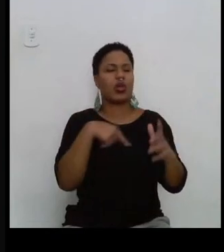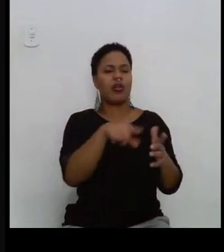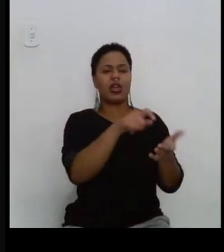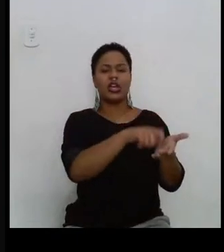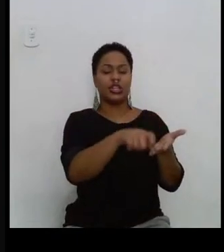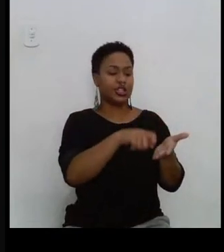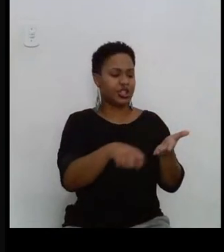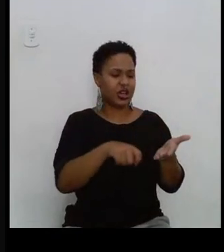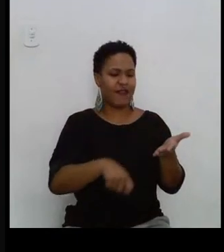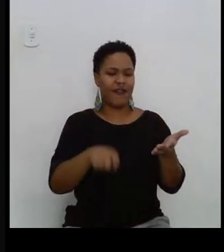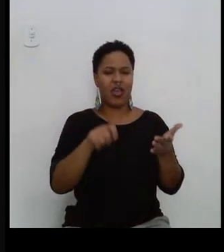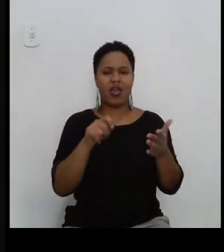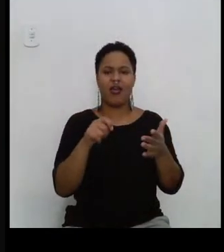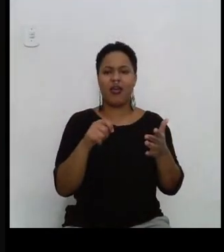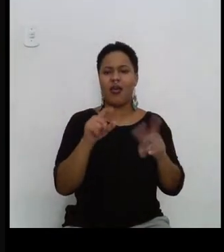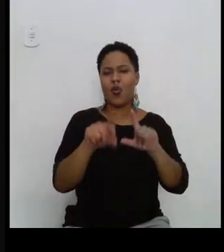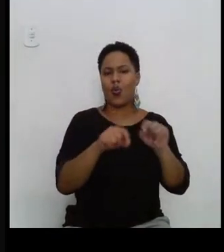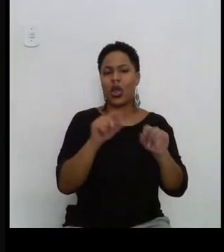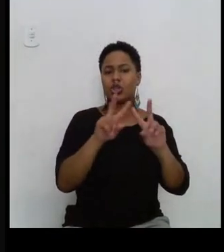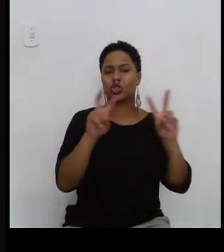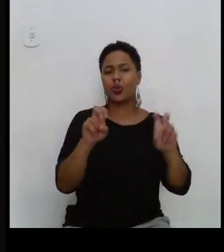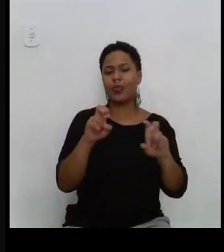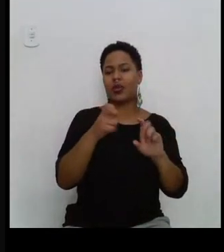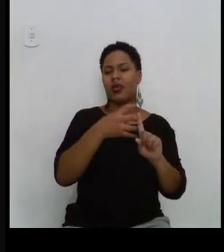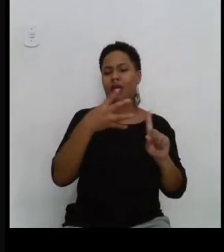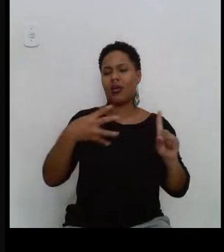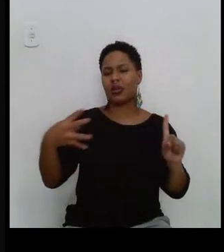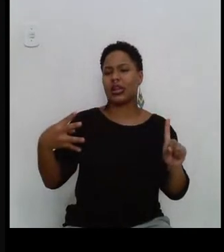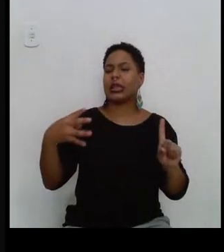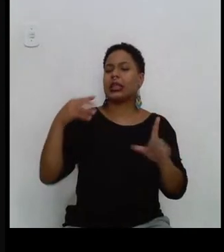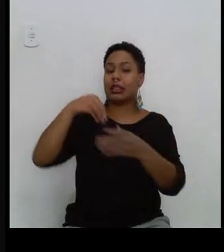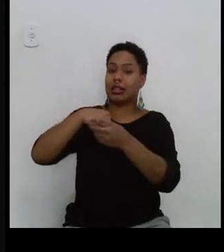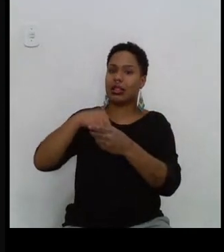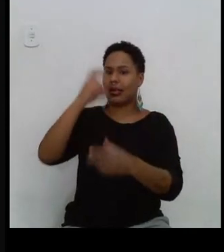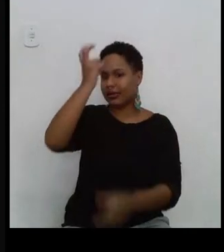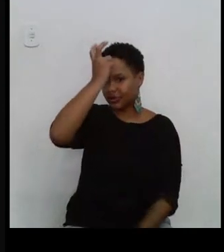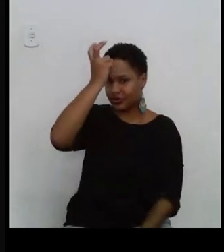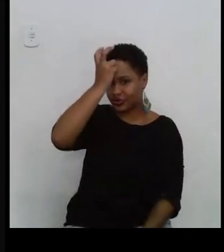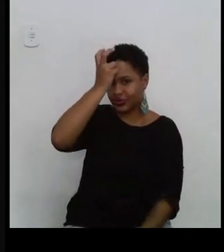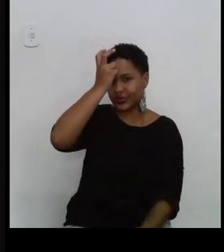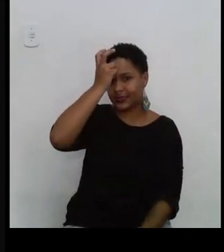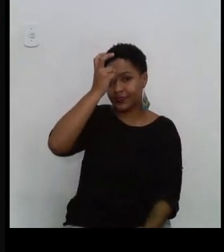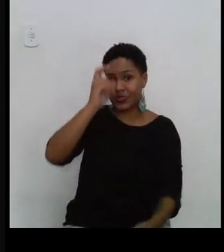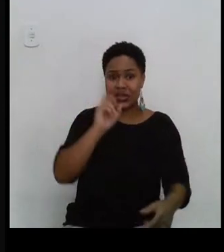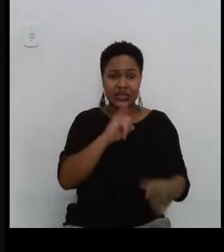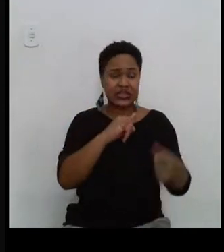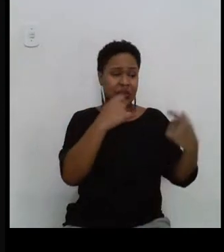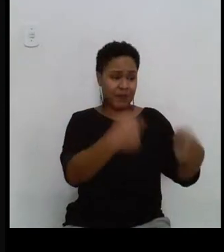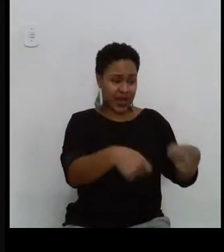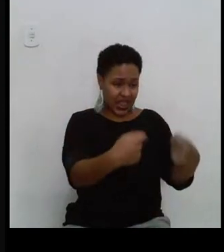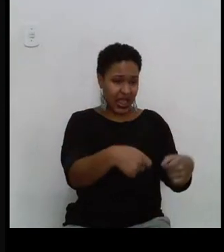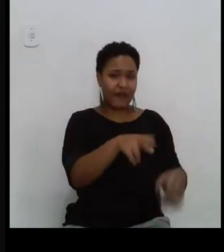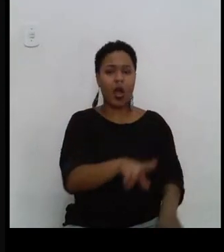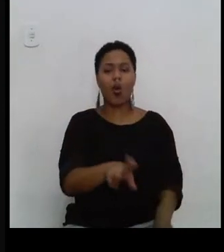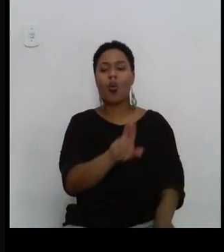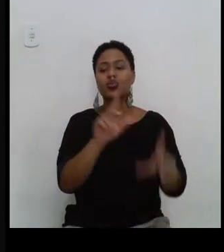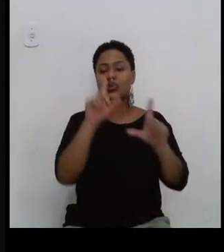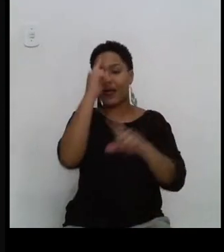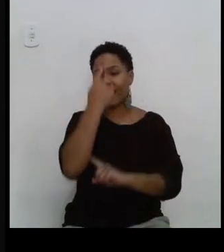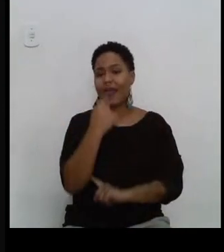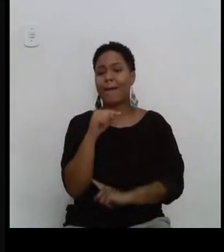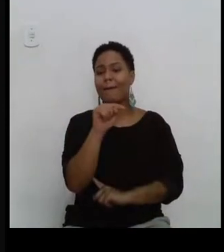use and land cover and Story is sold at the End of a person That I Would Now o